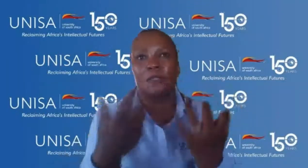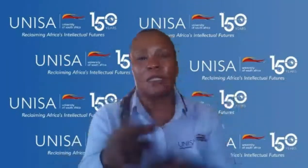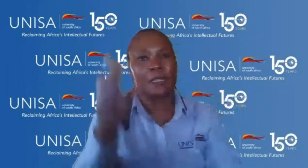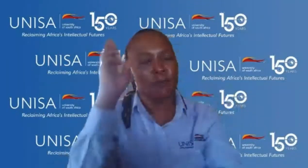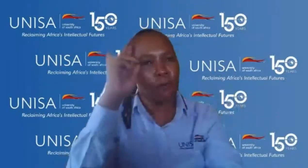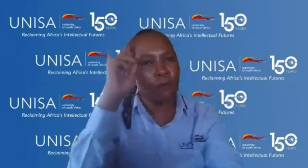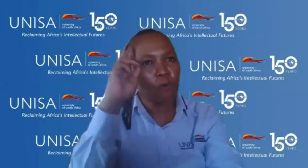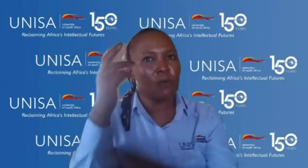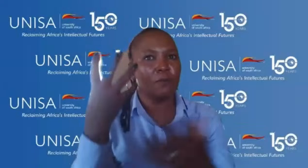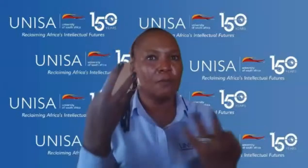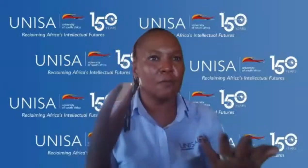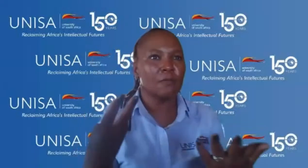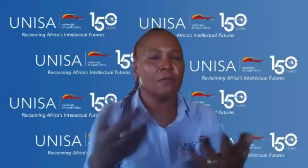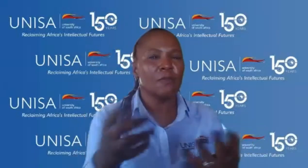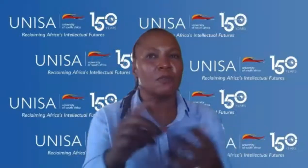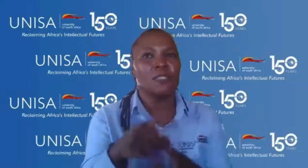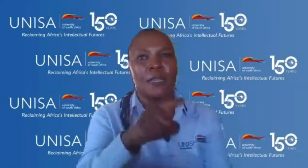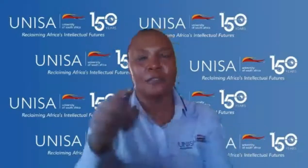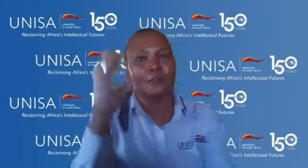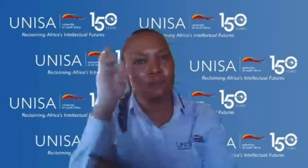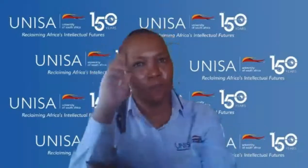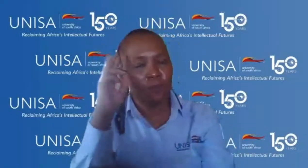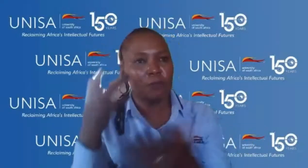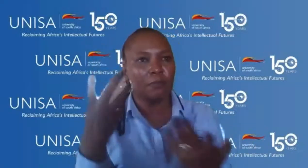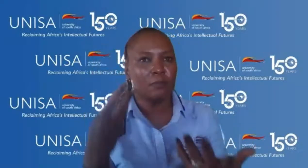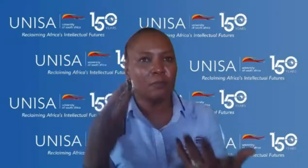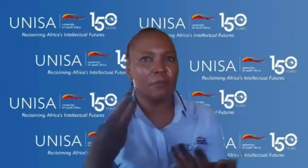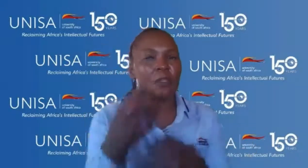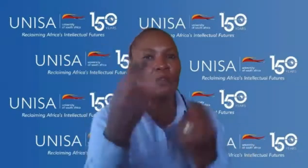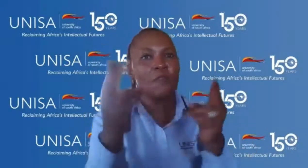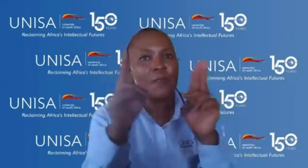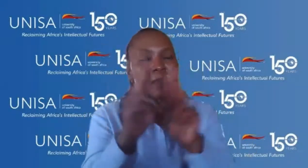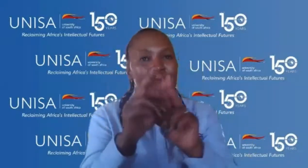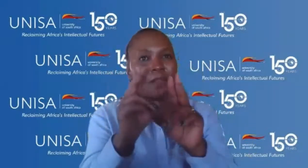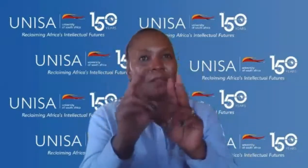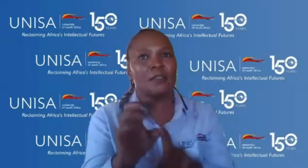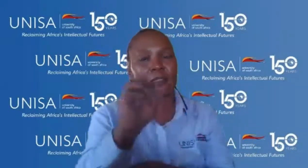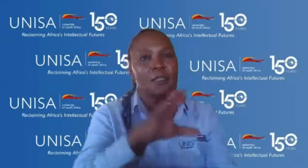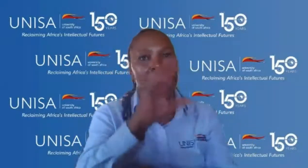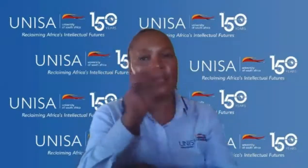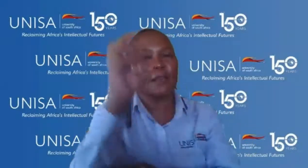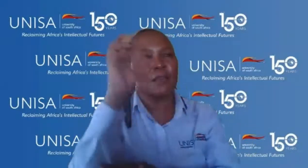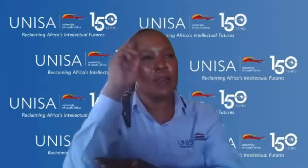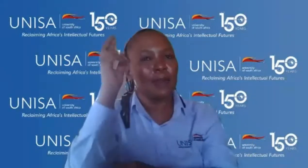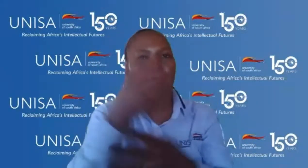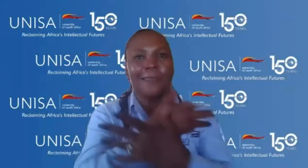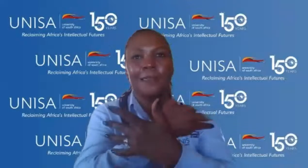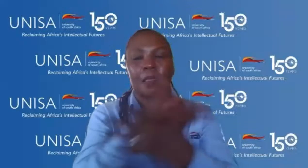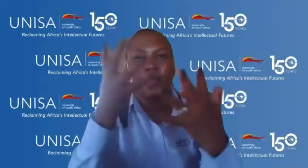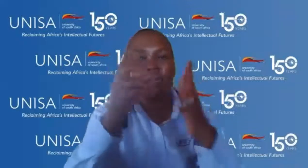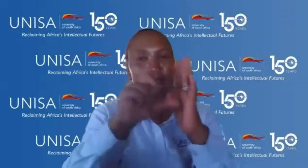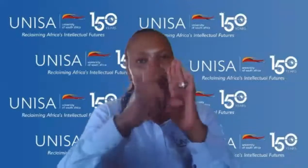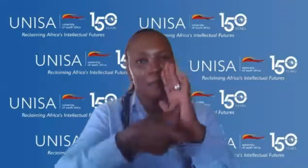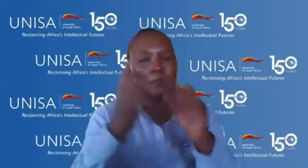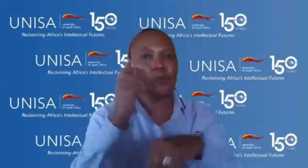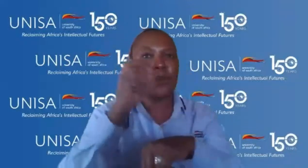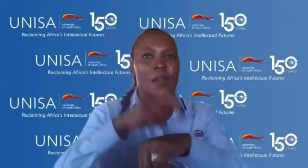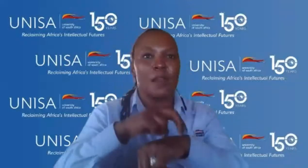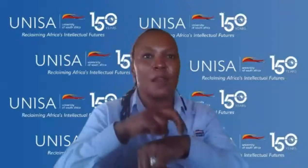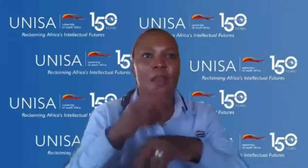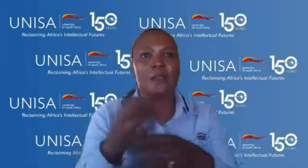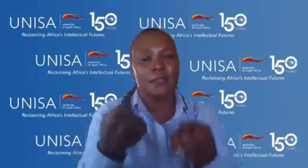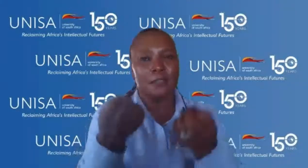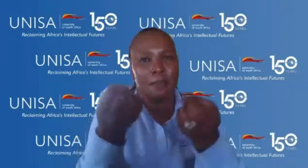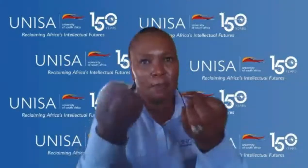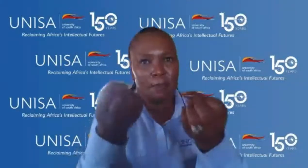that is recognized. The university recognizes any disability. You just need to submit the right